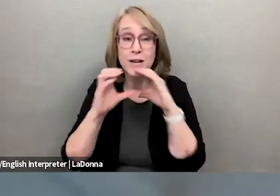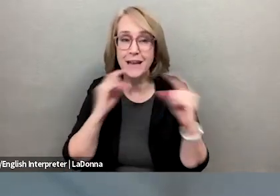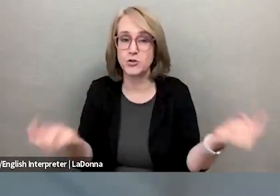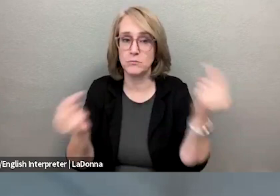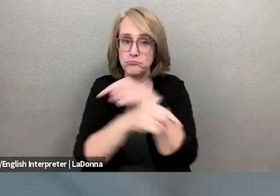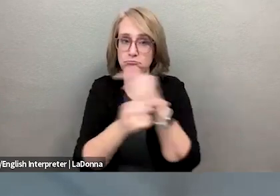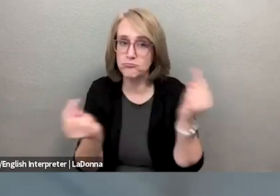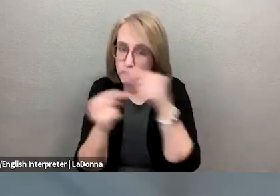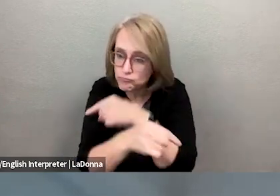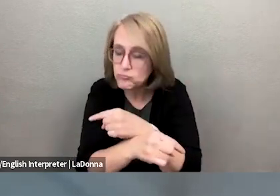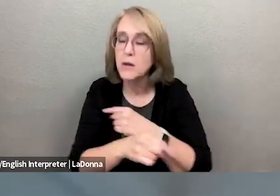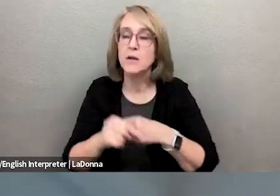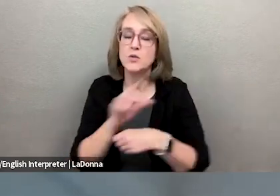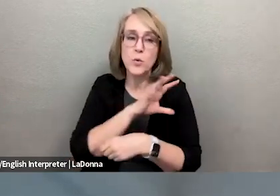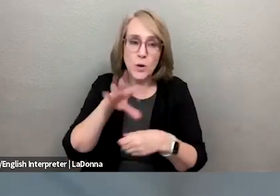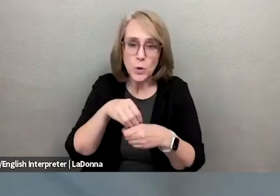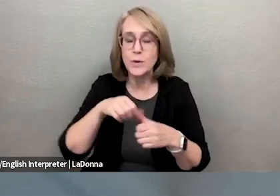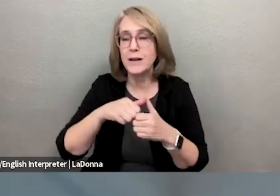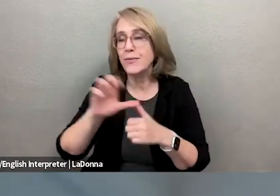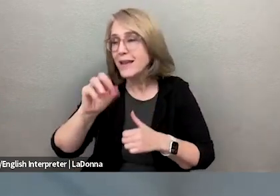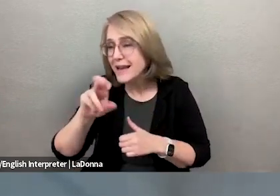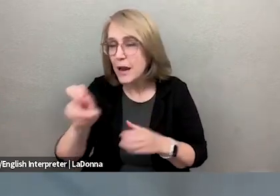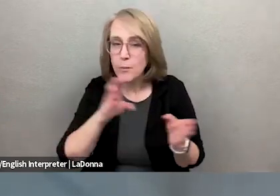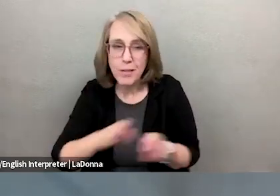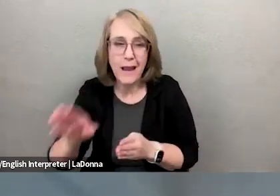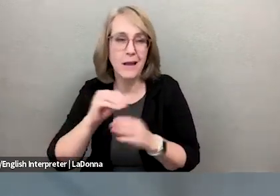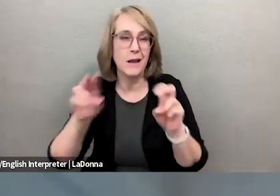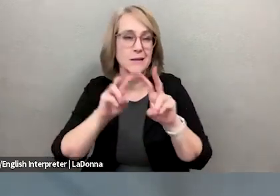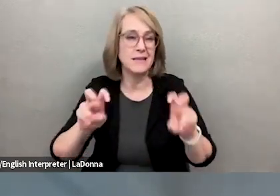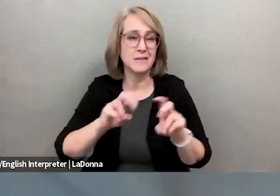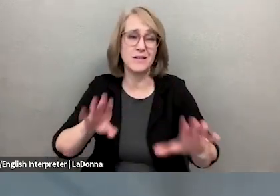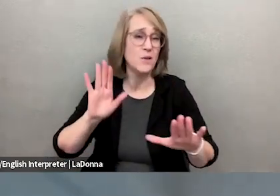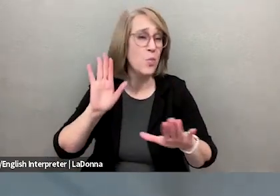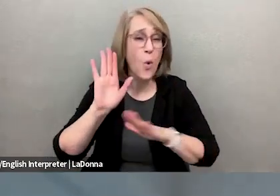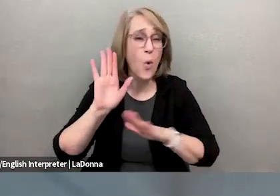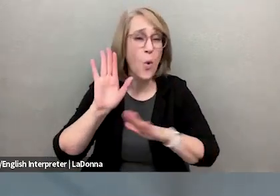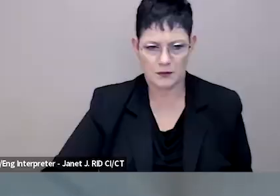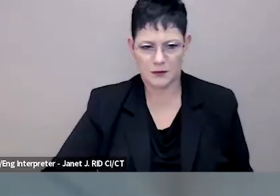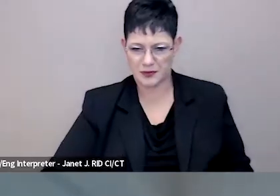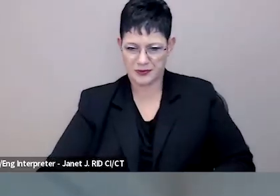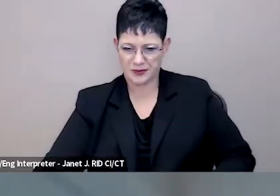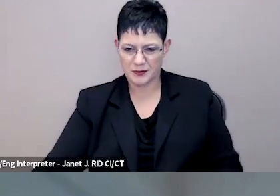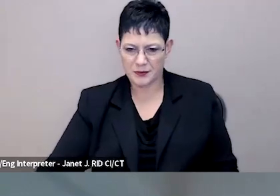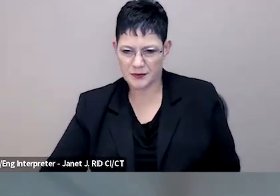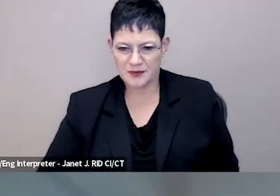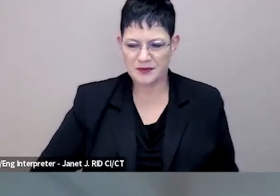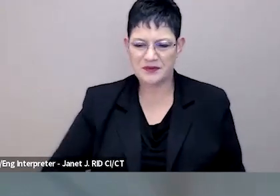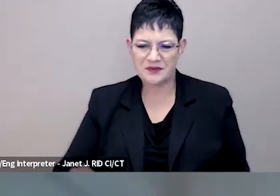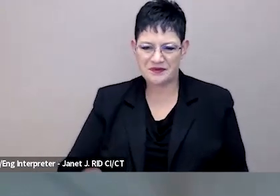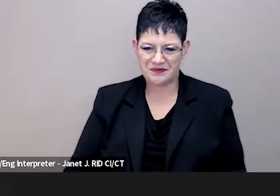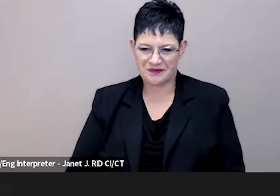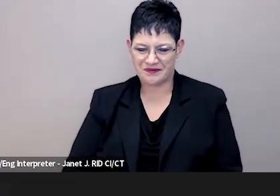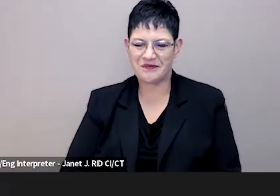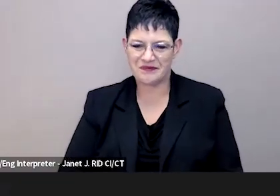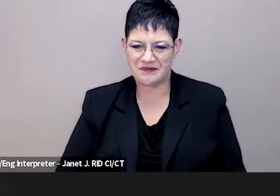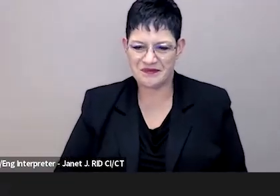the care planning and assessment and delivery process all the way along. Thank you, Keisha. Yeah,